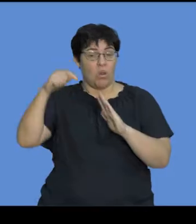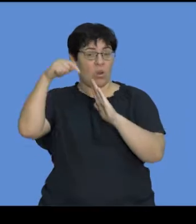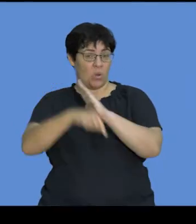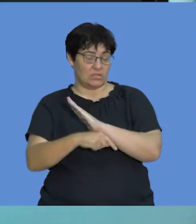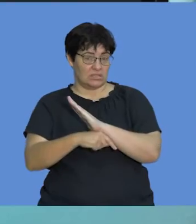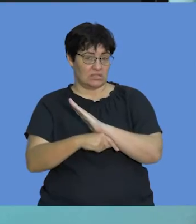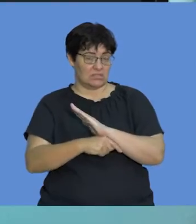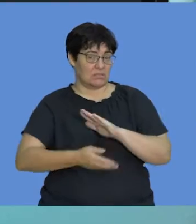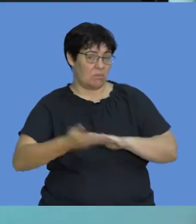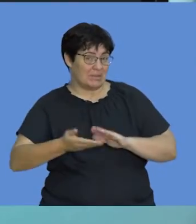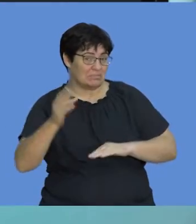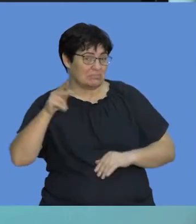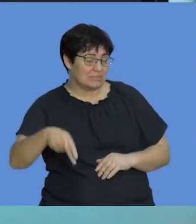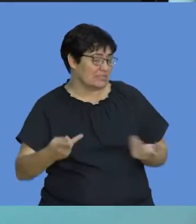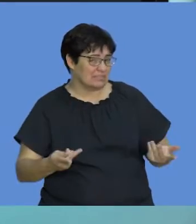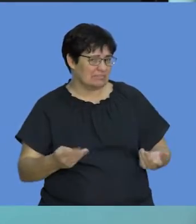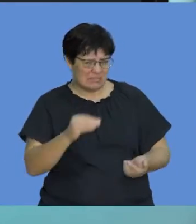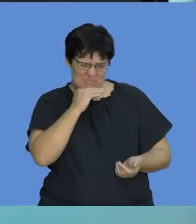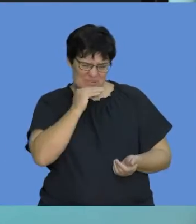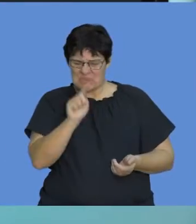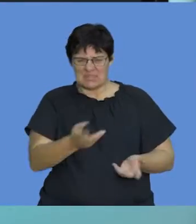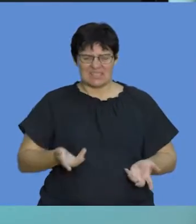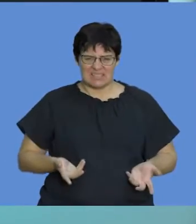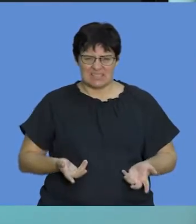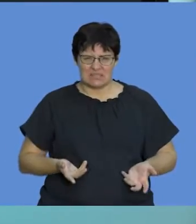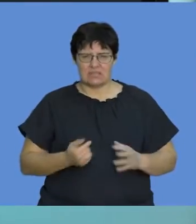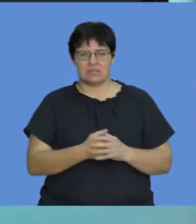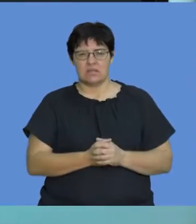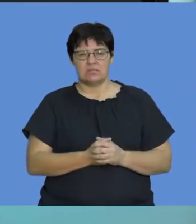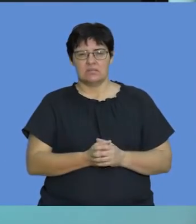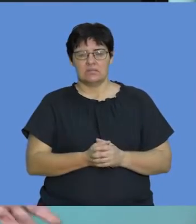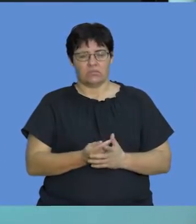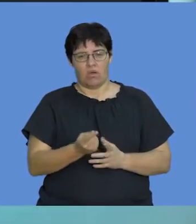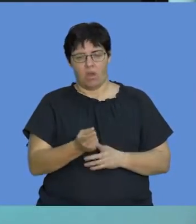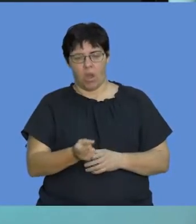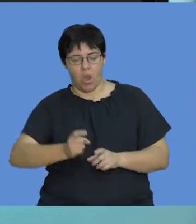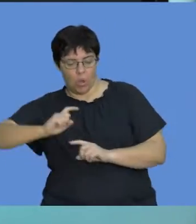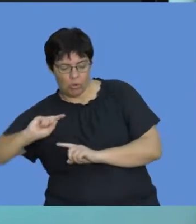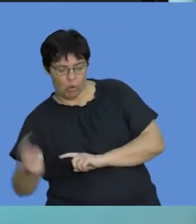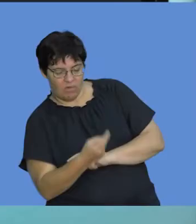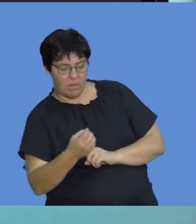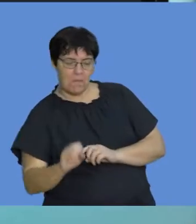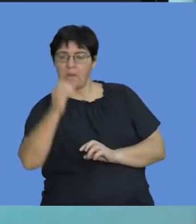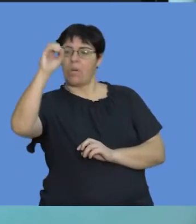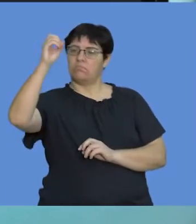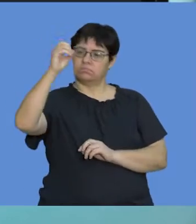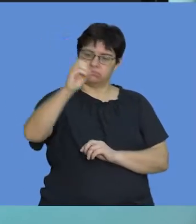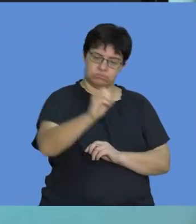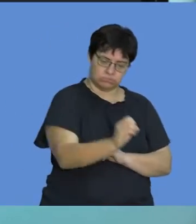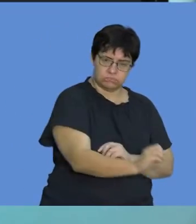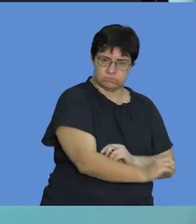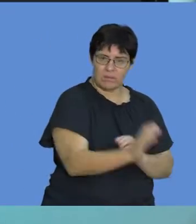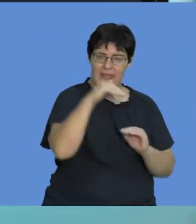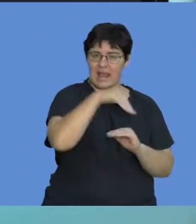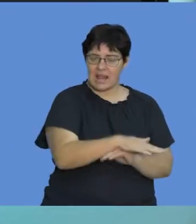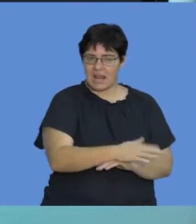often. They'll go, the golf ball gained momentum as it rolled down the hill. Or